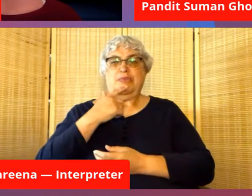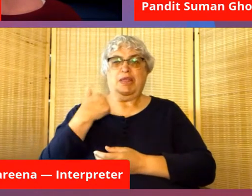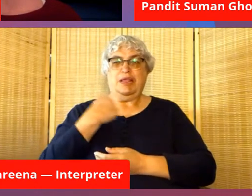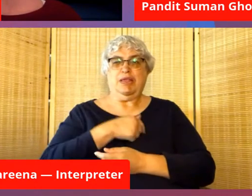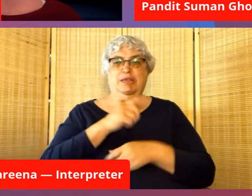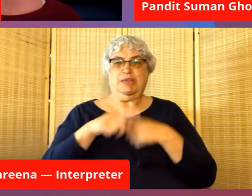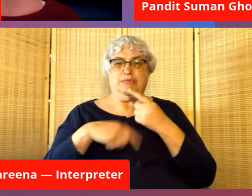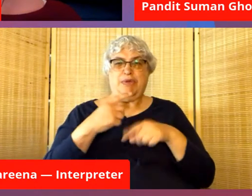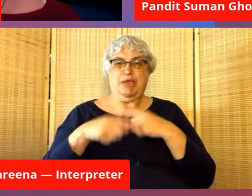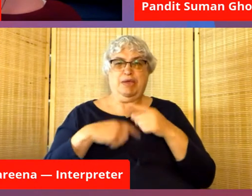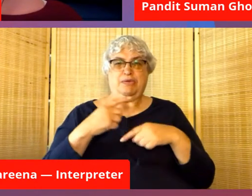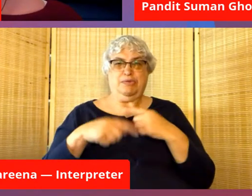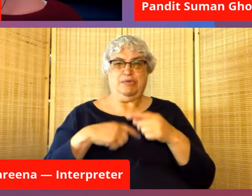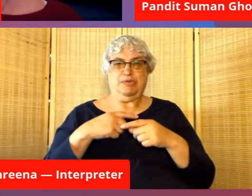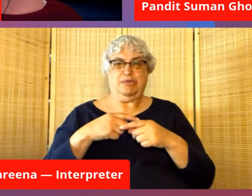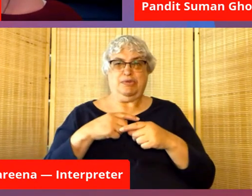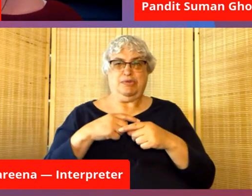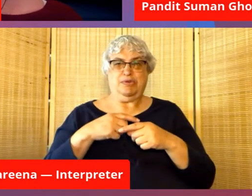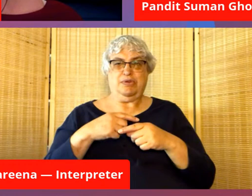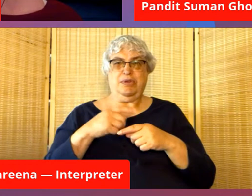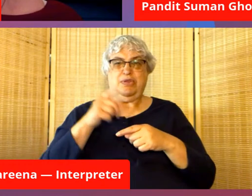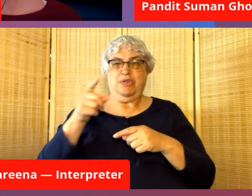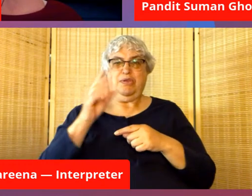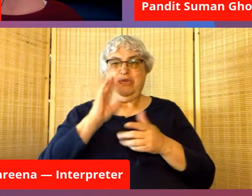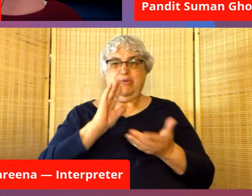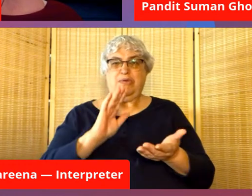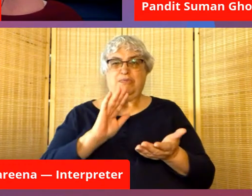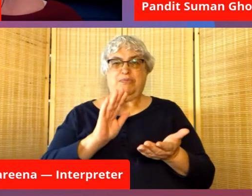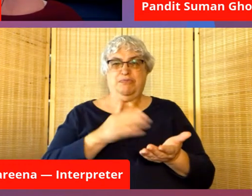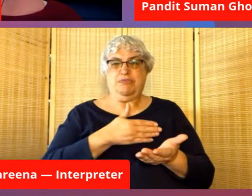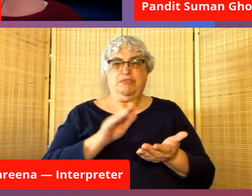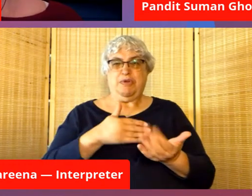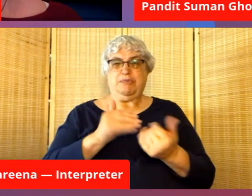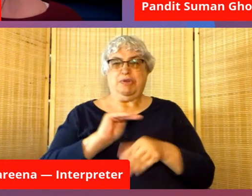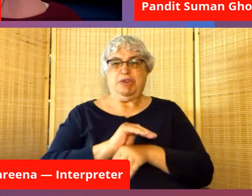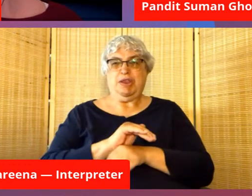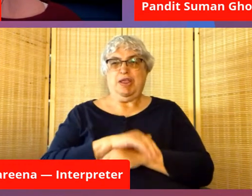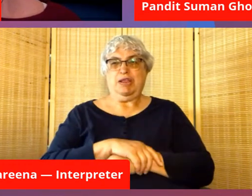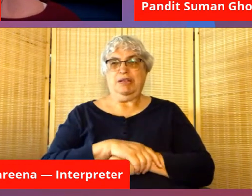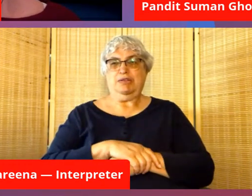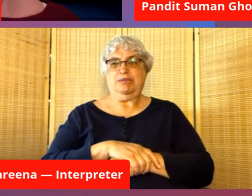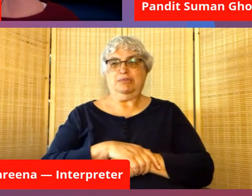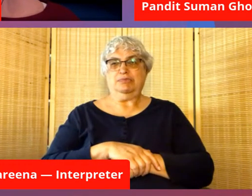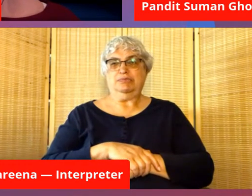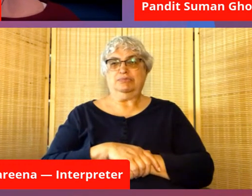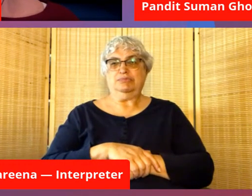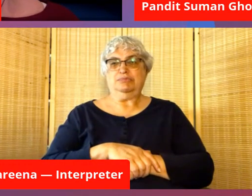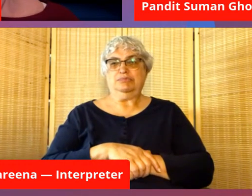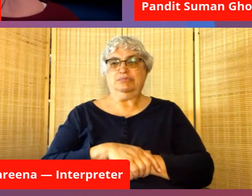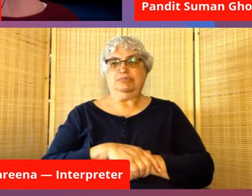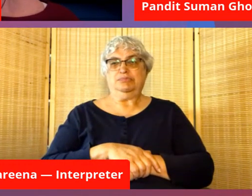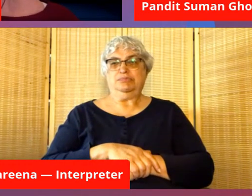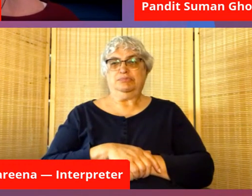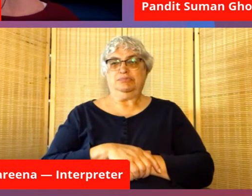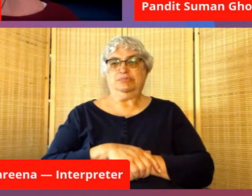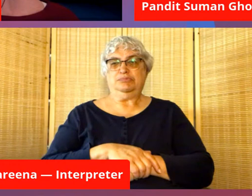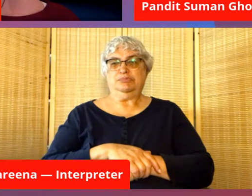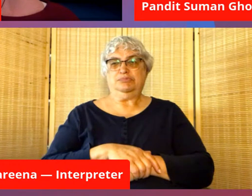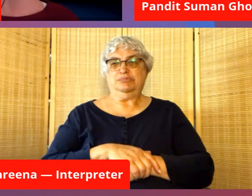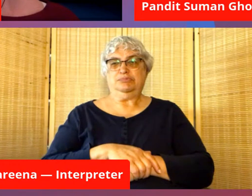bit about what you will be performing this evening? Yeah, sure. Thank you.